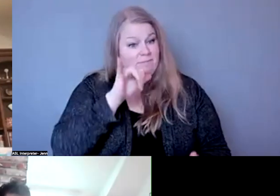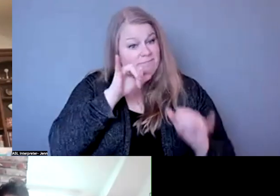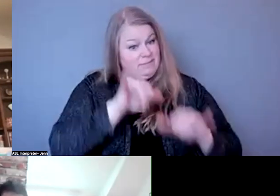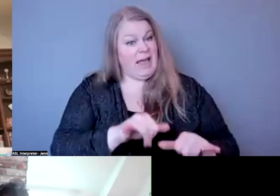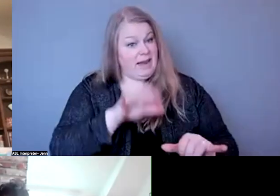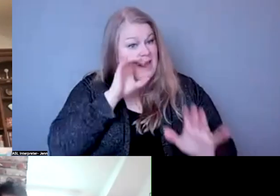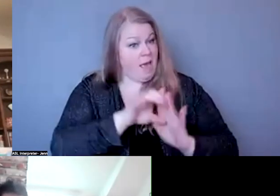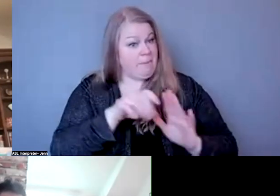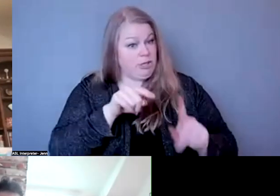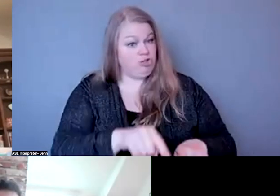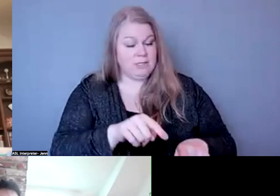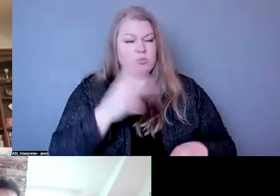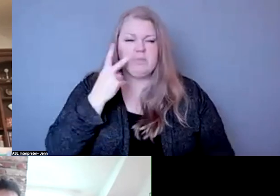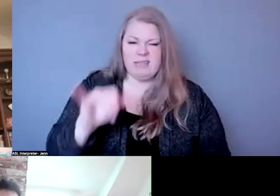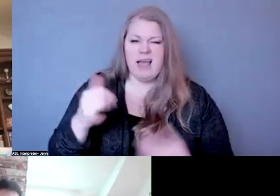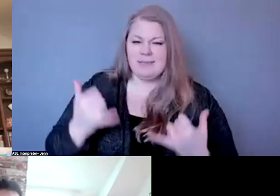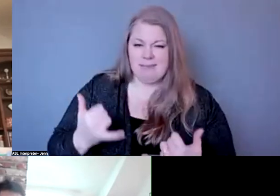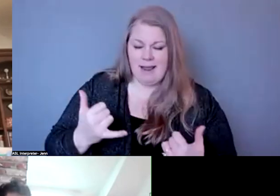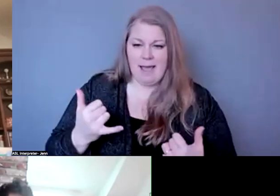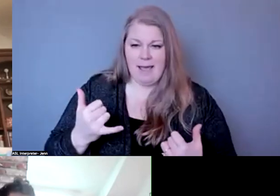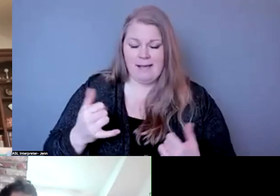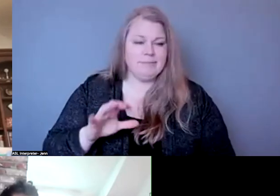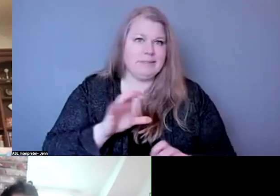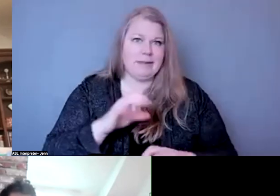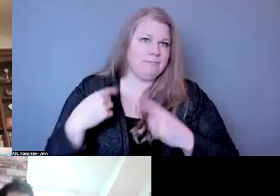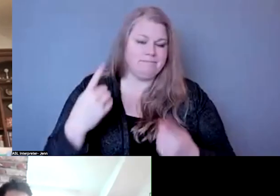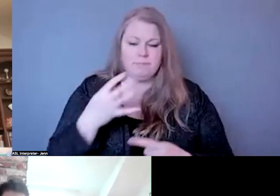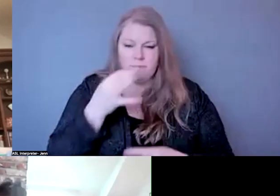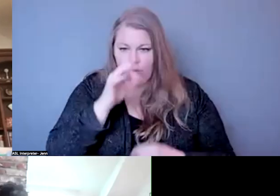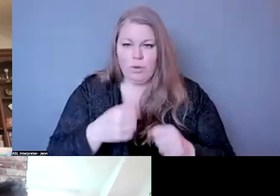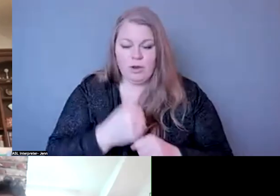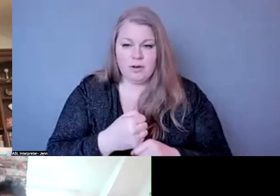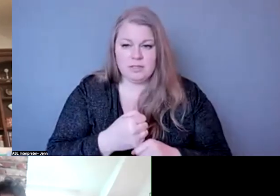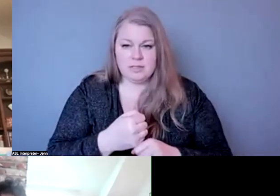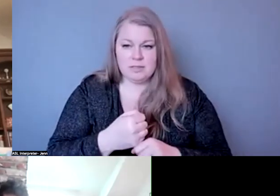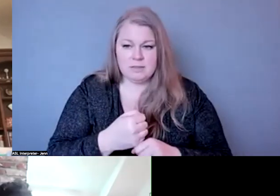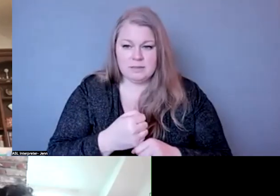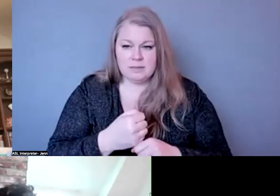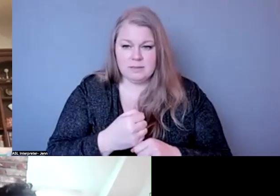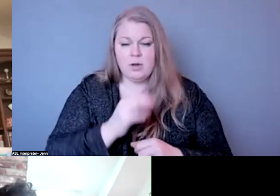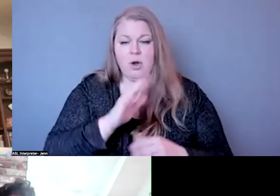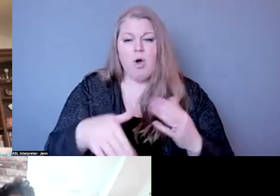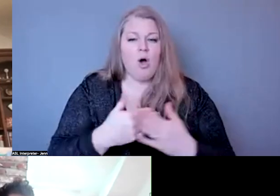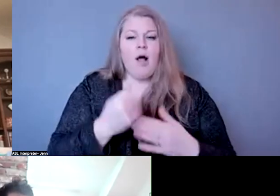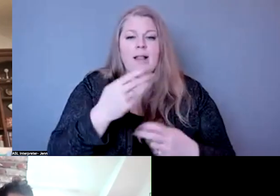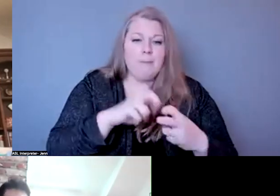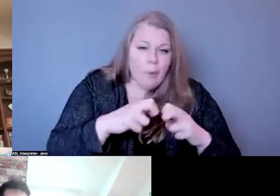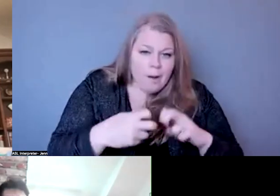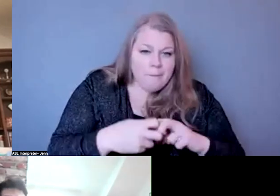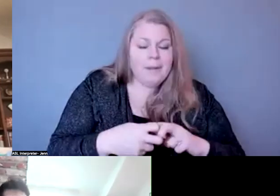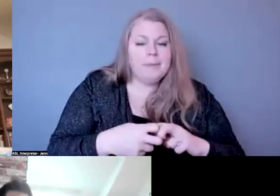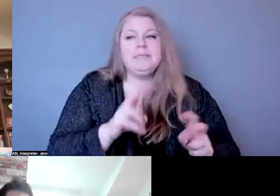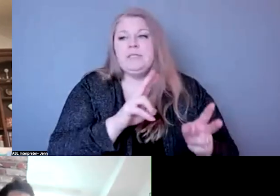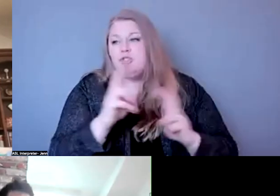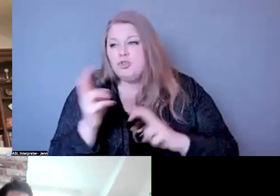that work these days, and it's been done for the past few years. All of the problems and